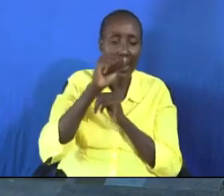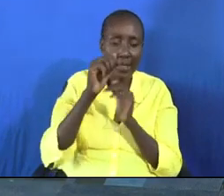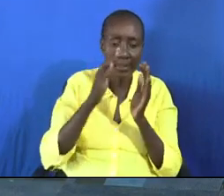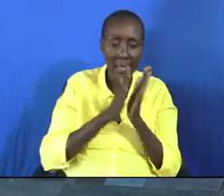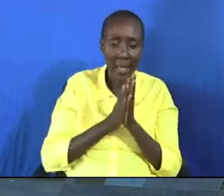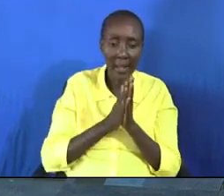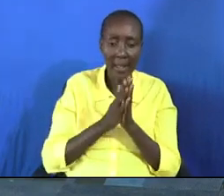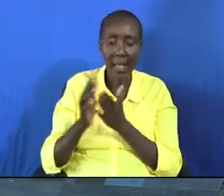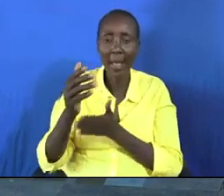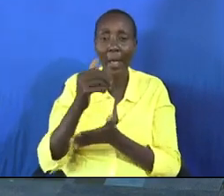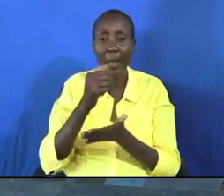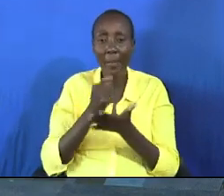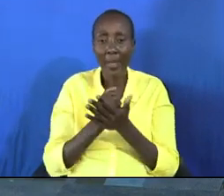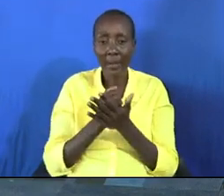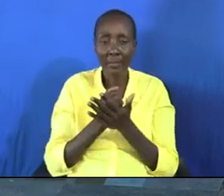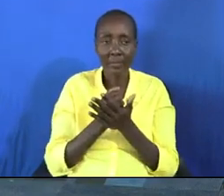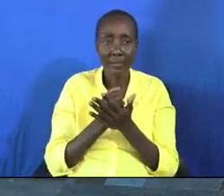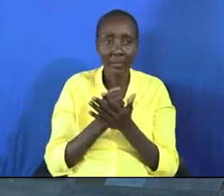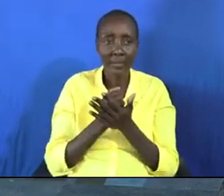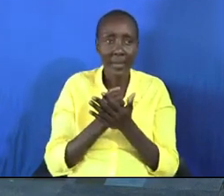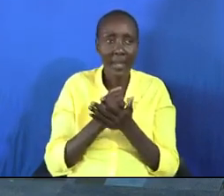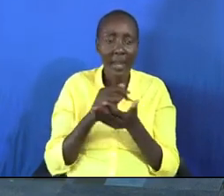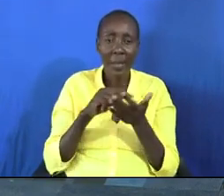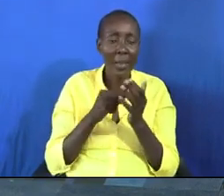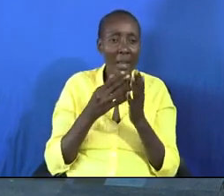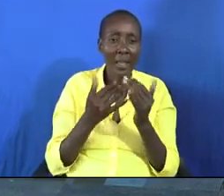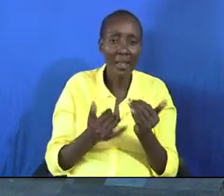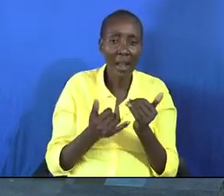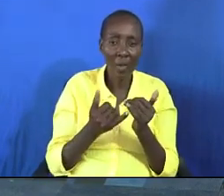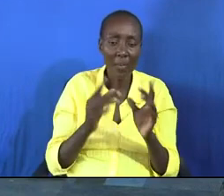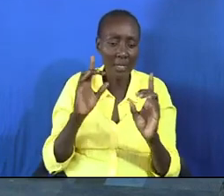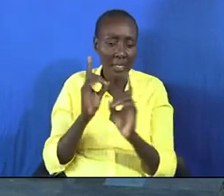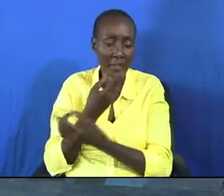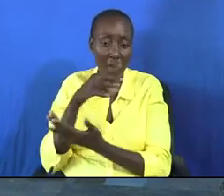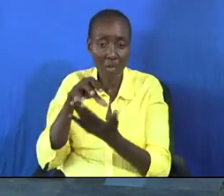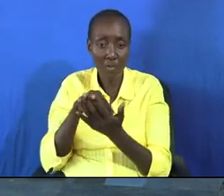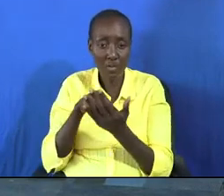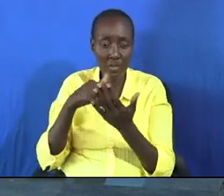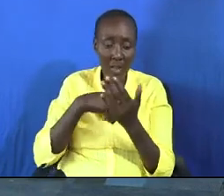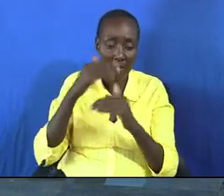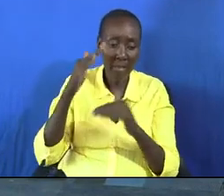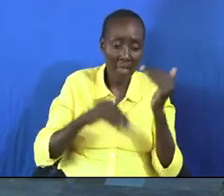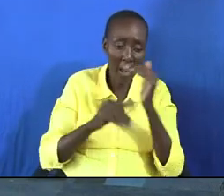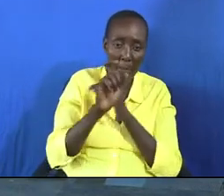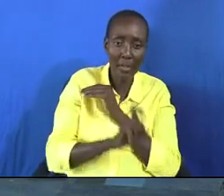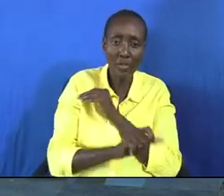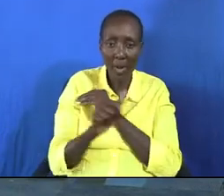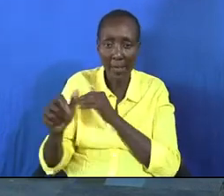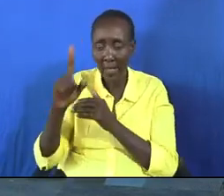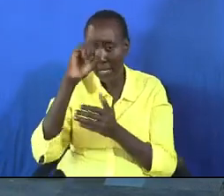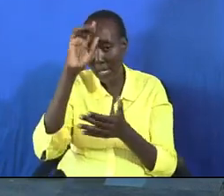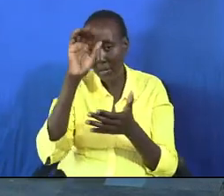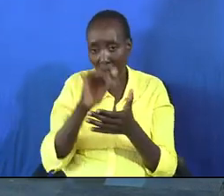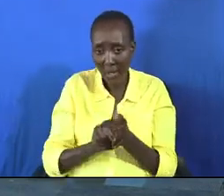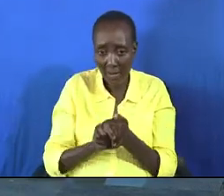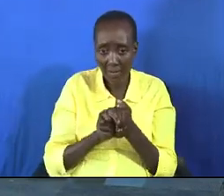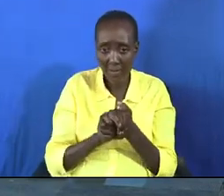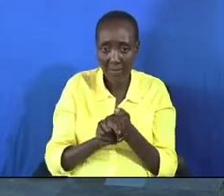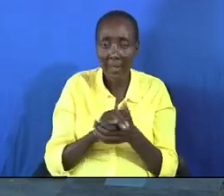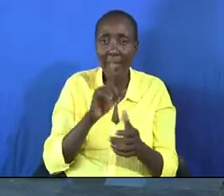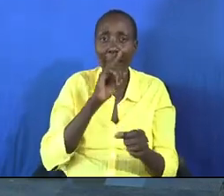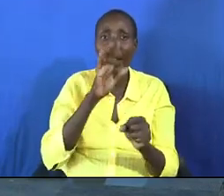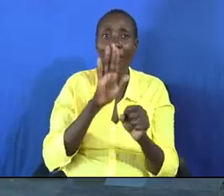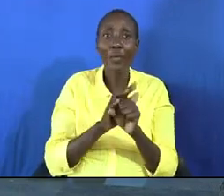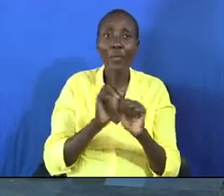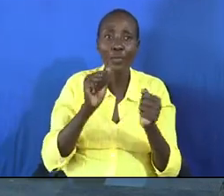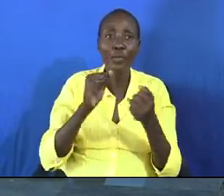and amen, will I be in a different position than that person who believes that a